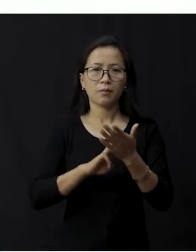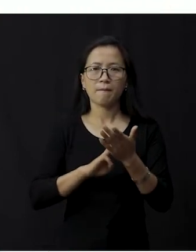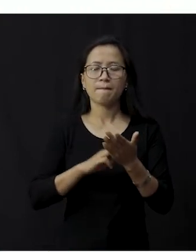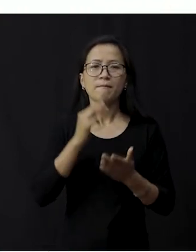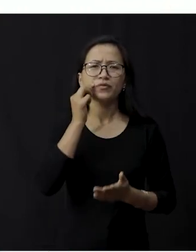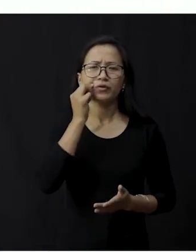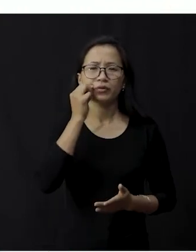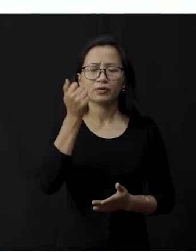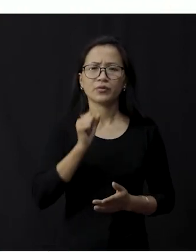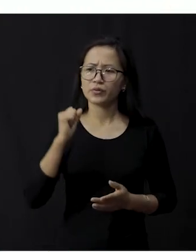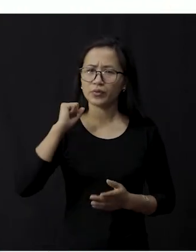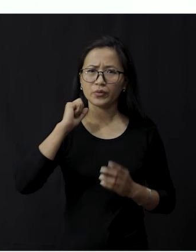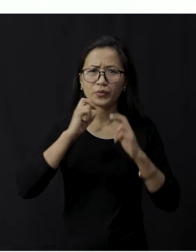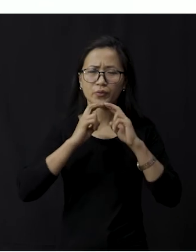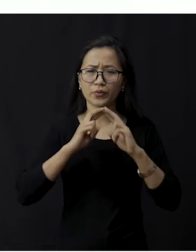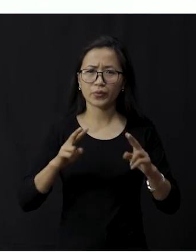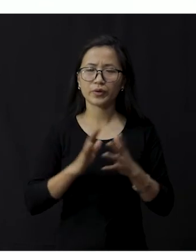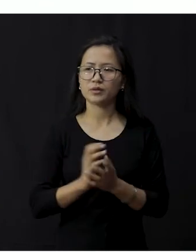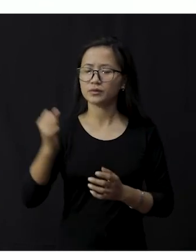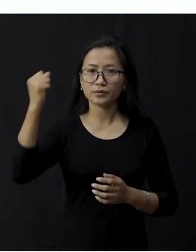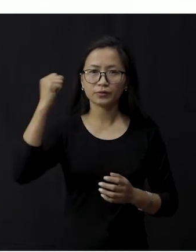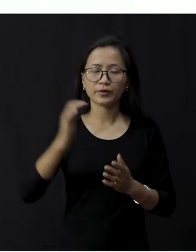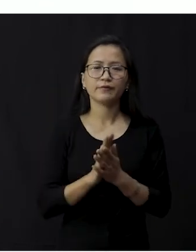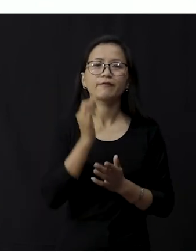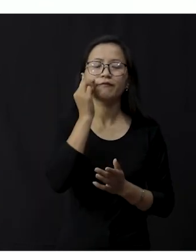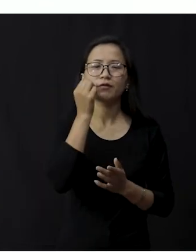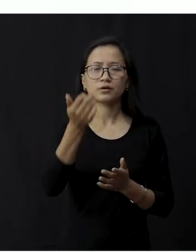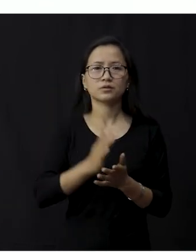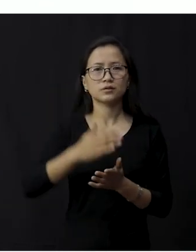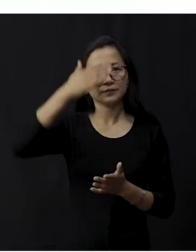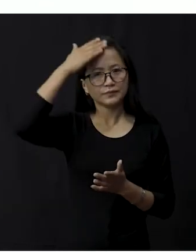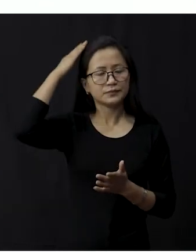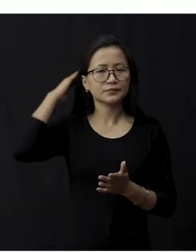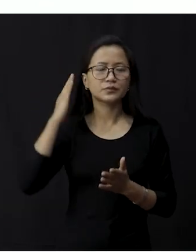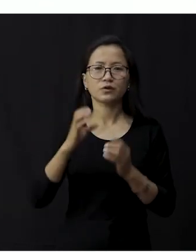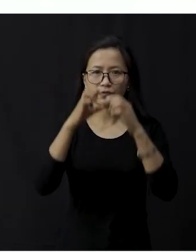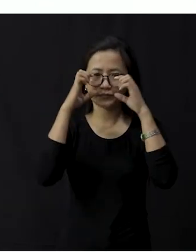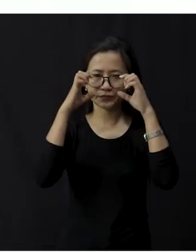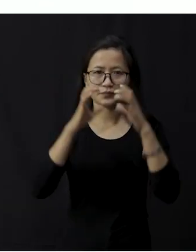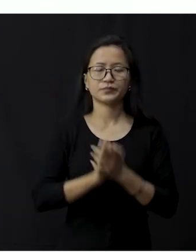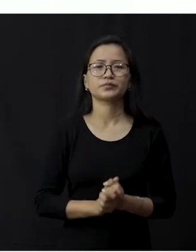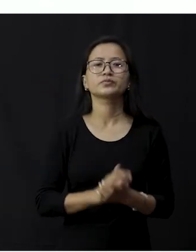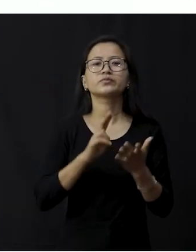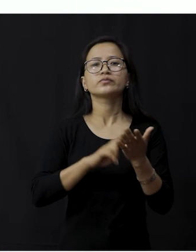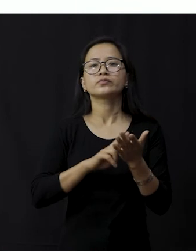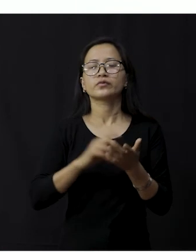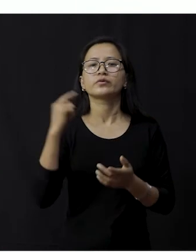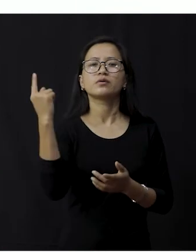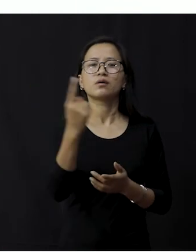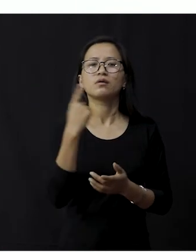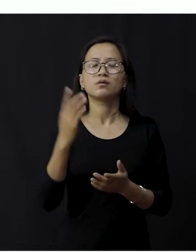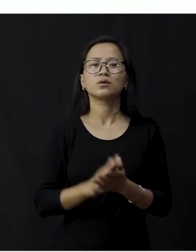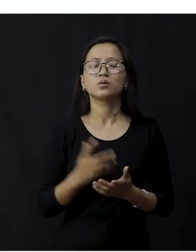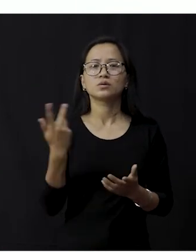Mahatma Gandhi. He is Mahatma Gandhi. And he is the father of our nation. So who